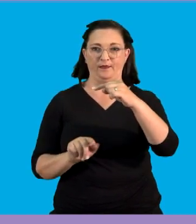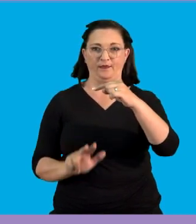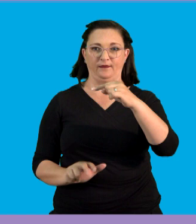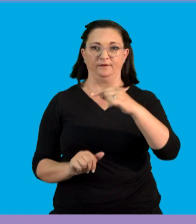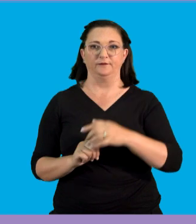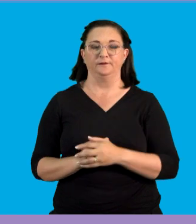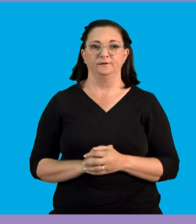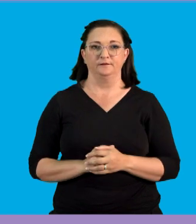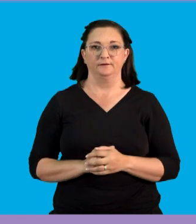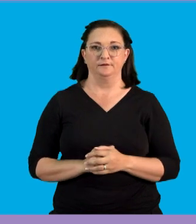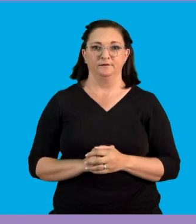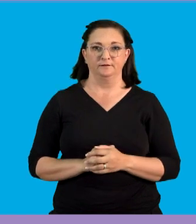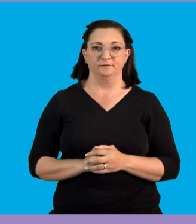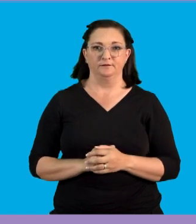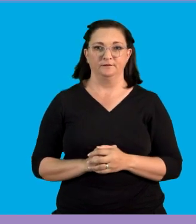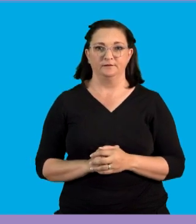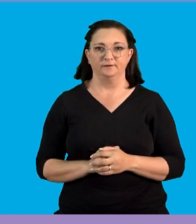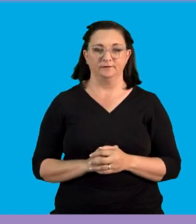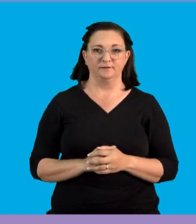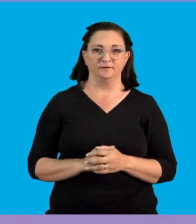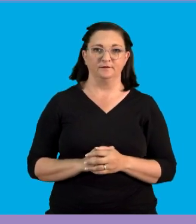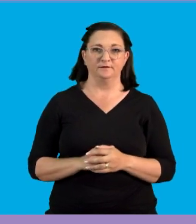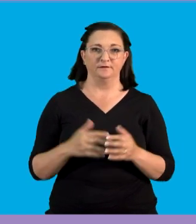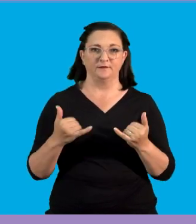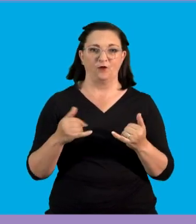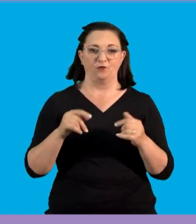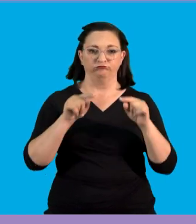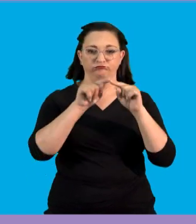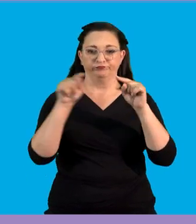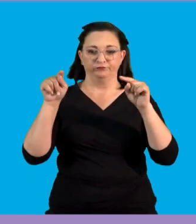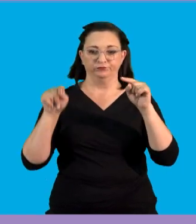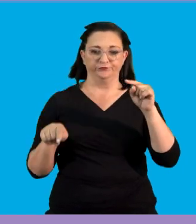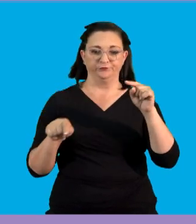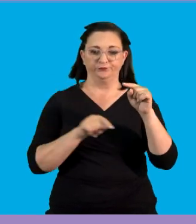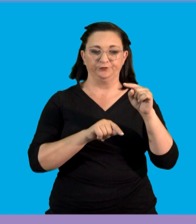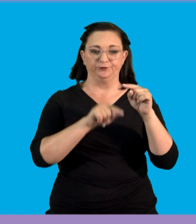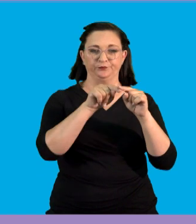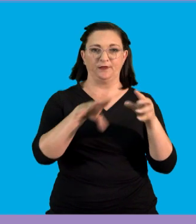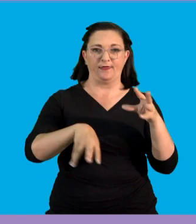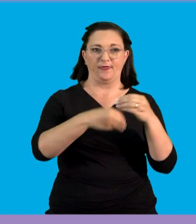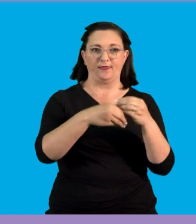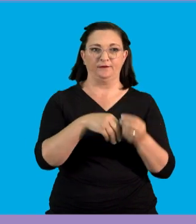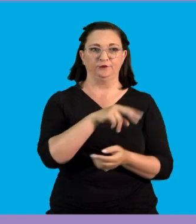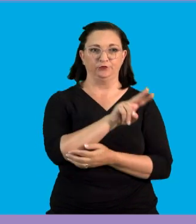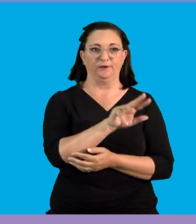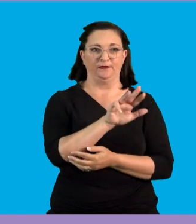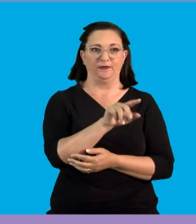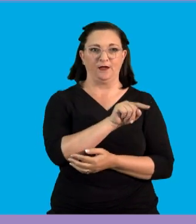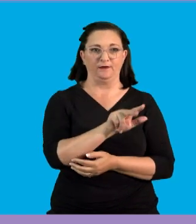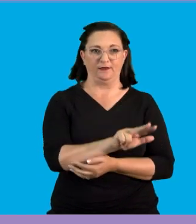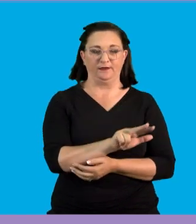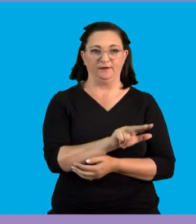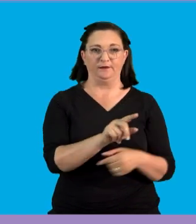calculate perimeter? We are just going to add all the sides. So that is going to be 29/8